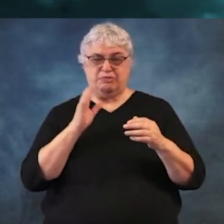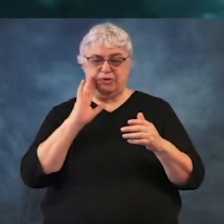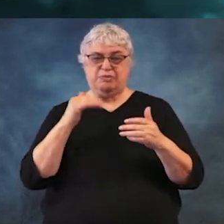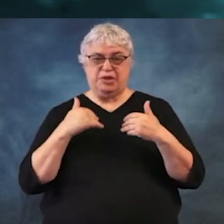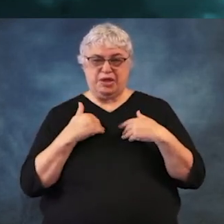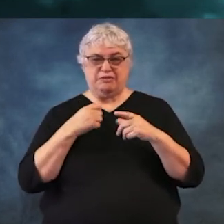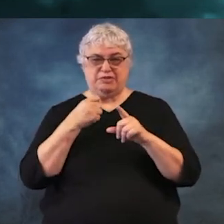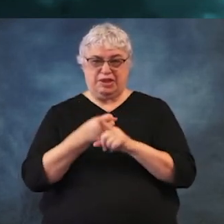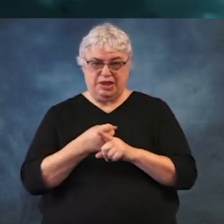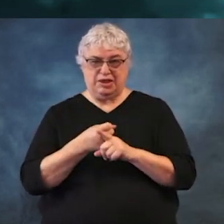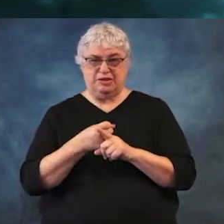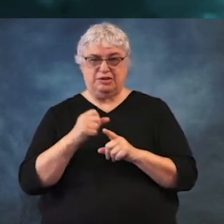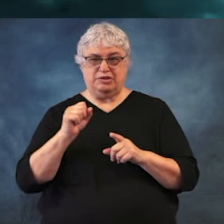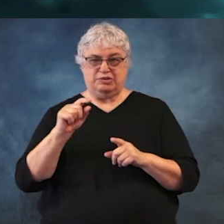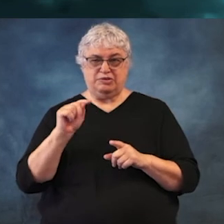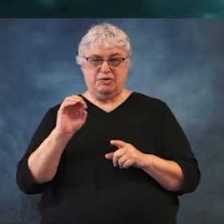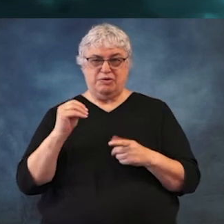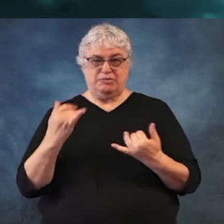year?